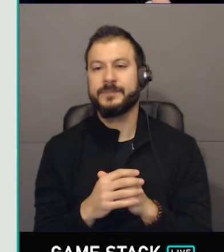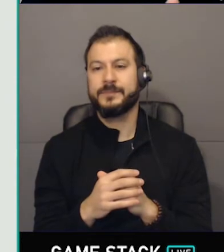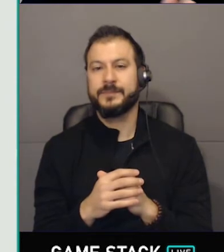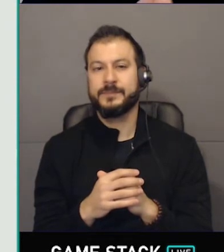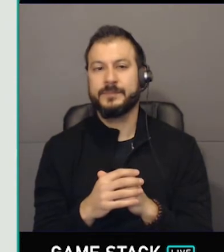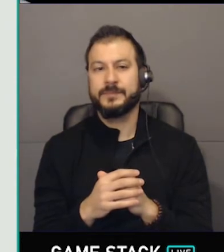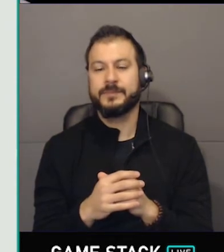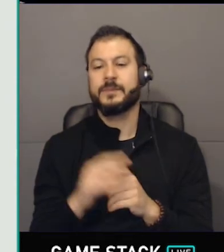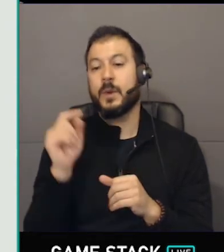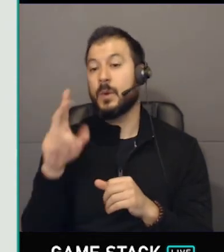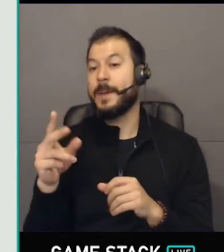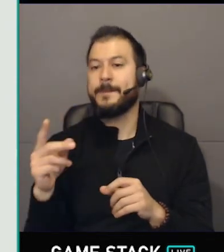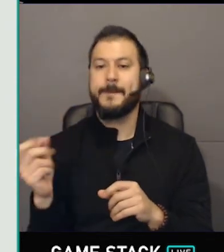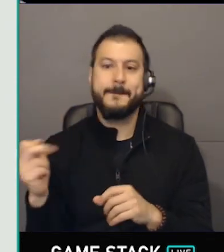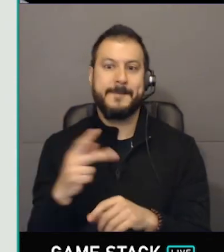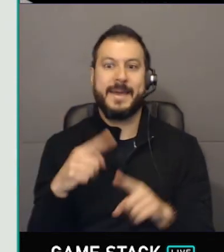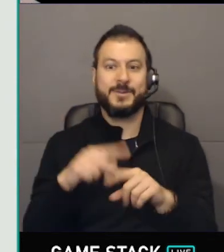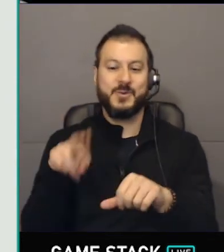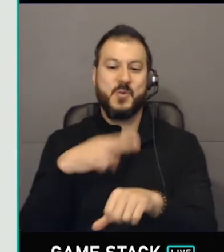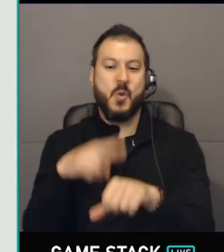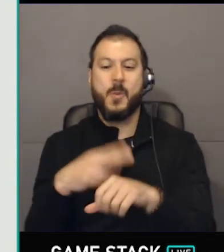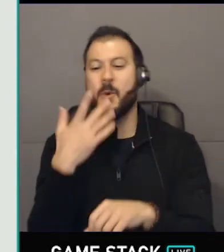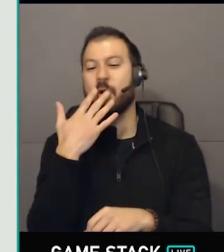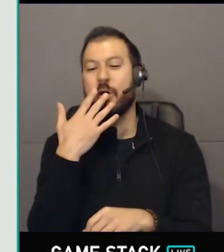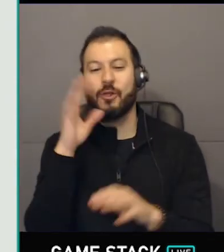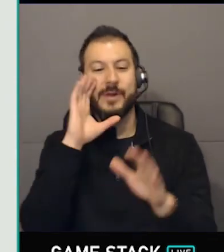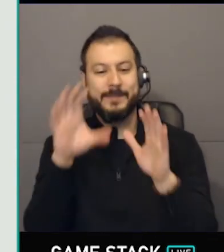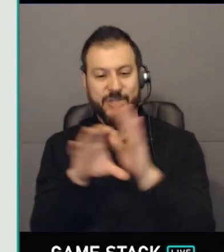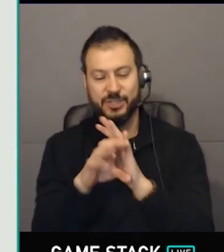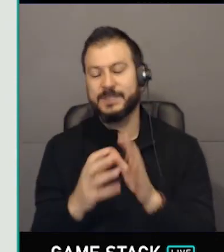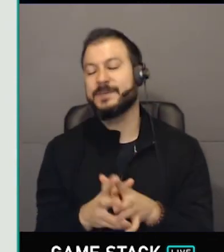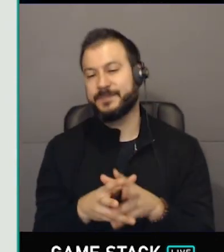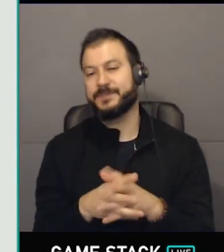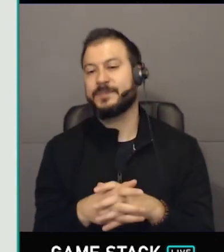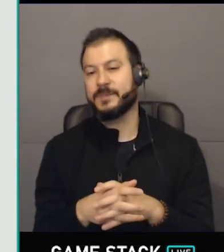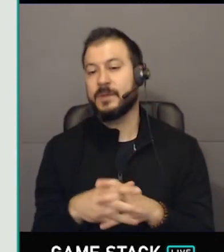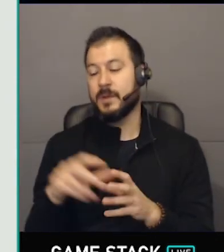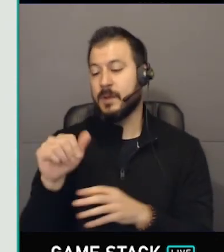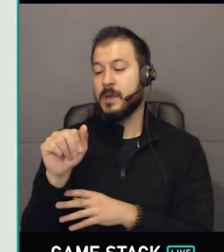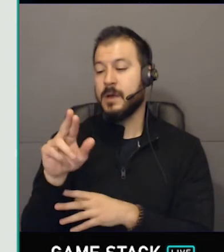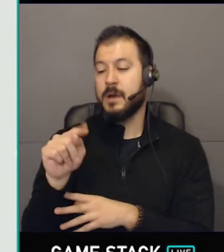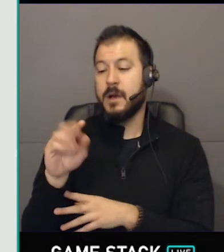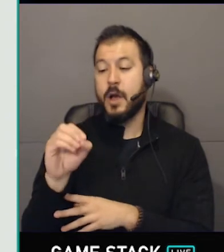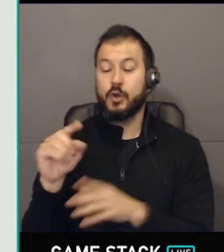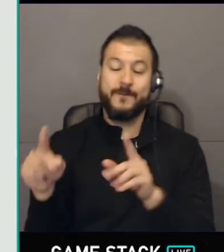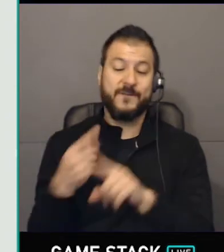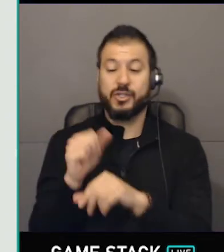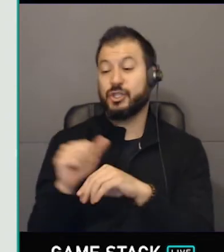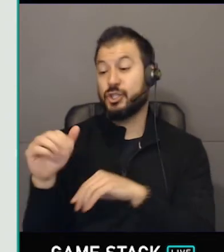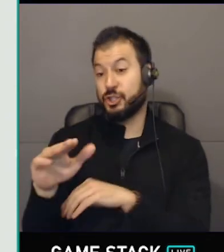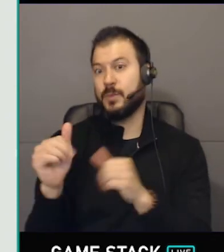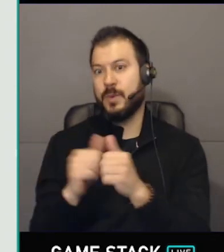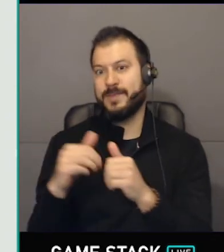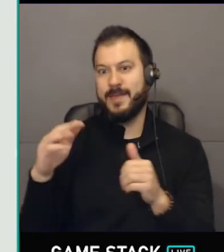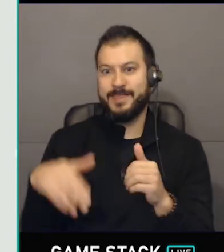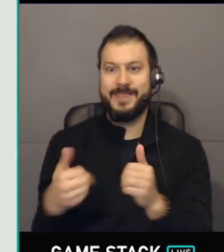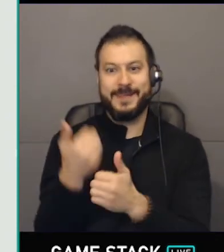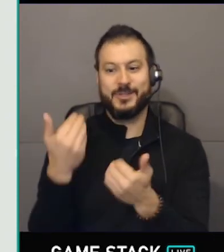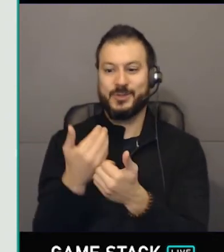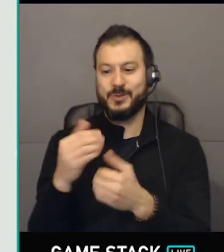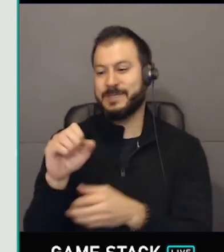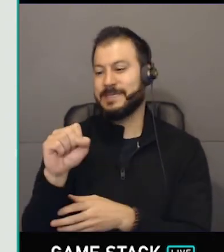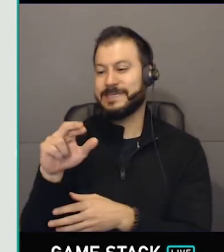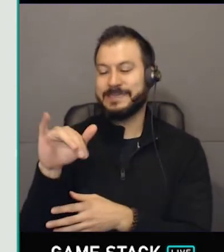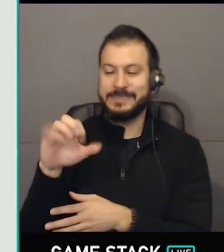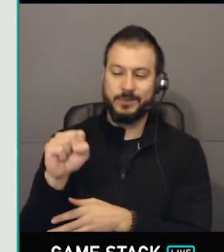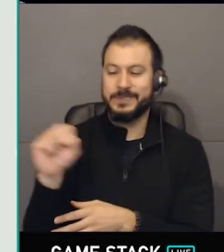Okay, back to normal color images. So as you may know, Auto HDR first shipped with our latest generation consoles, Series S and